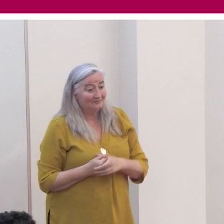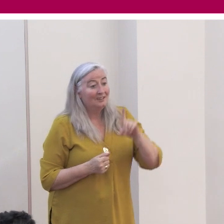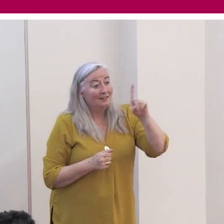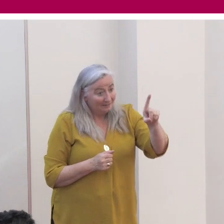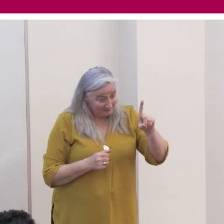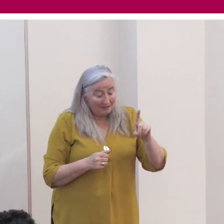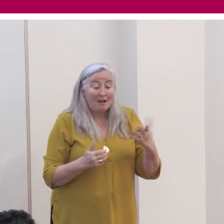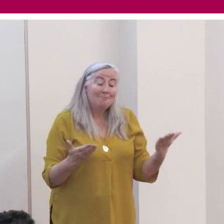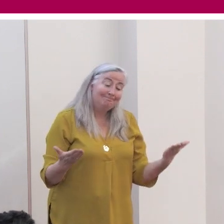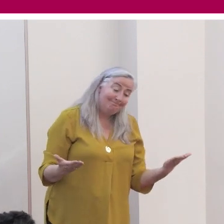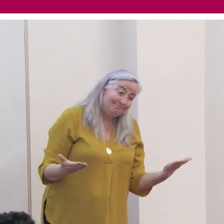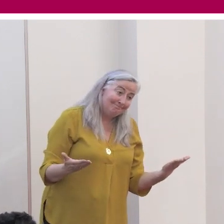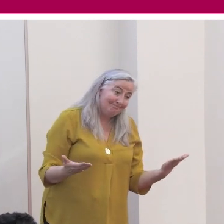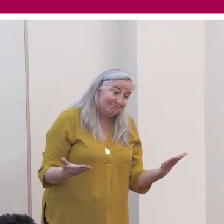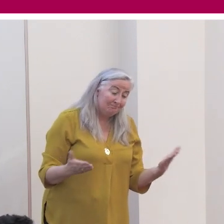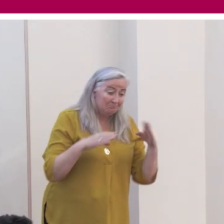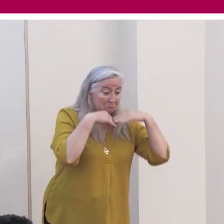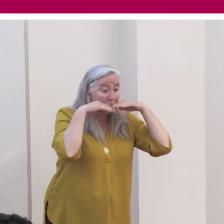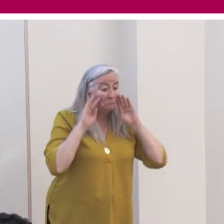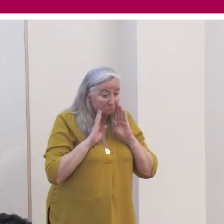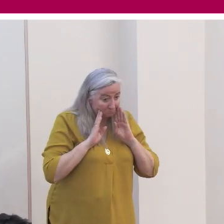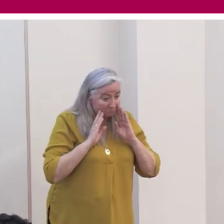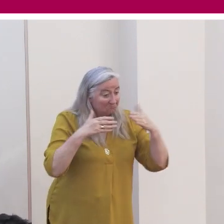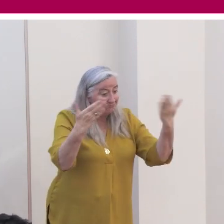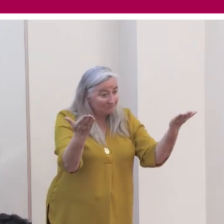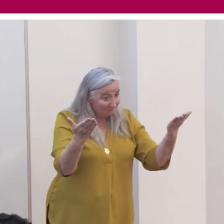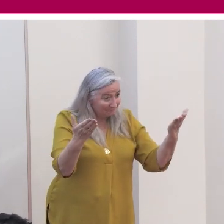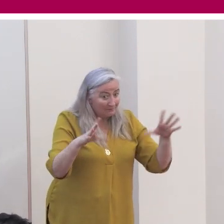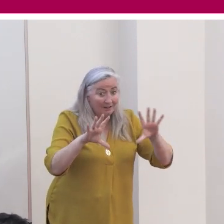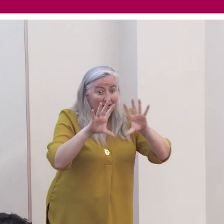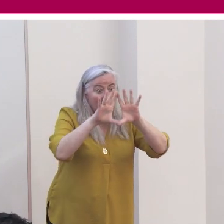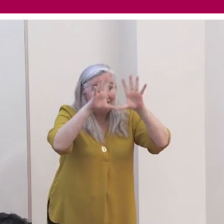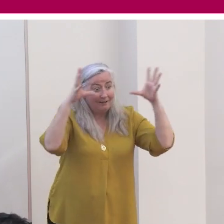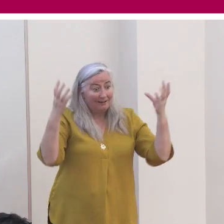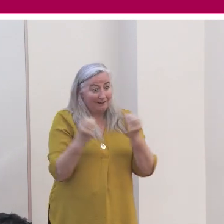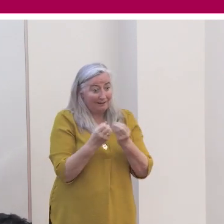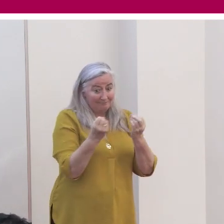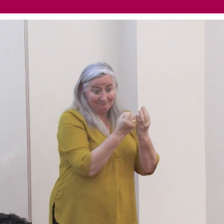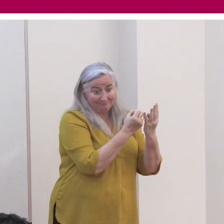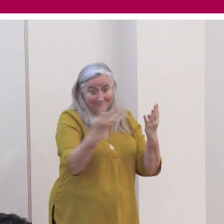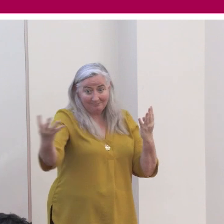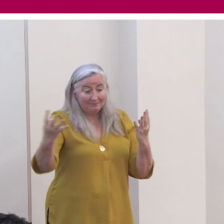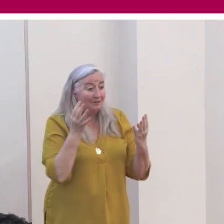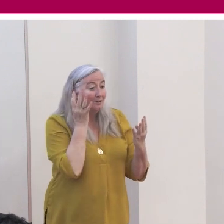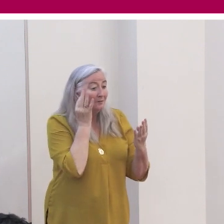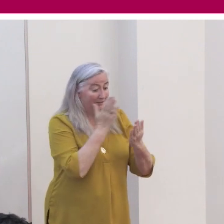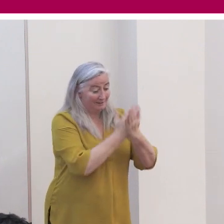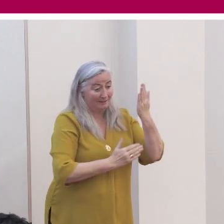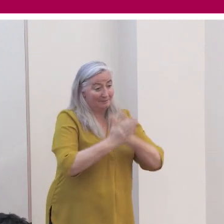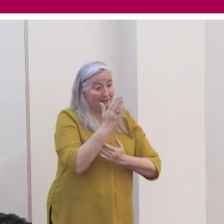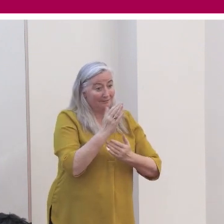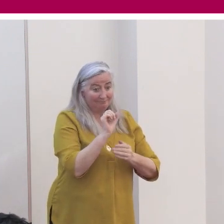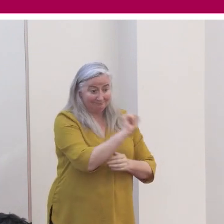from women. For example, again, procedural accommodations have to be individualized. Here in